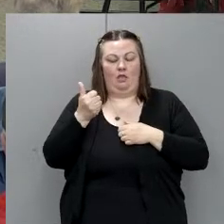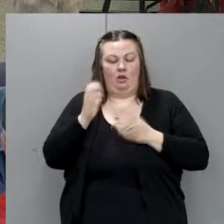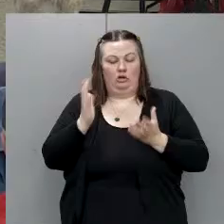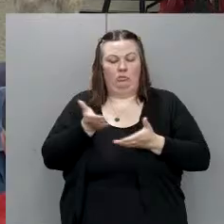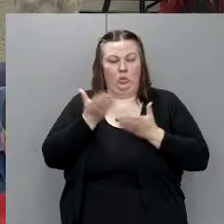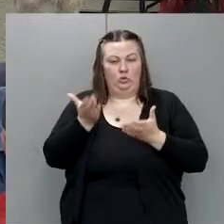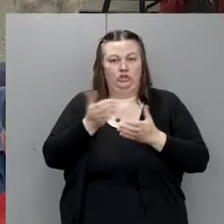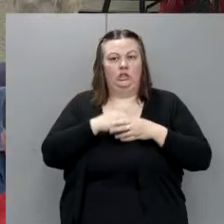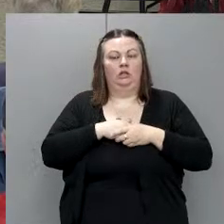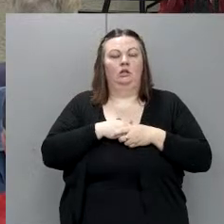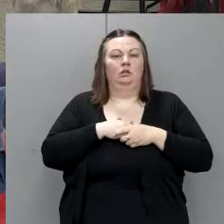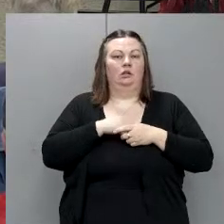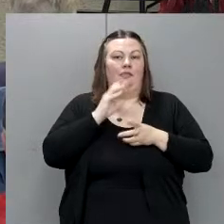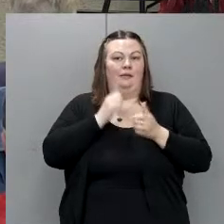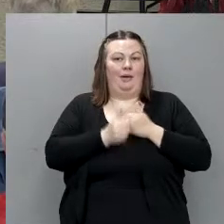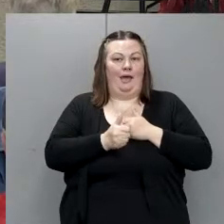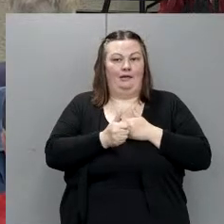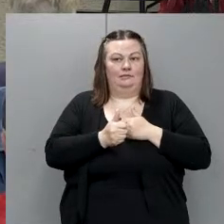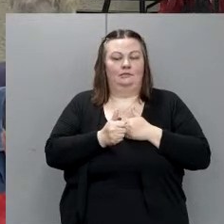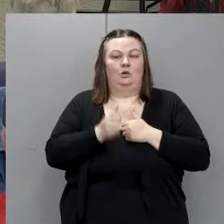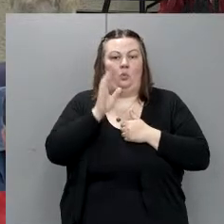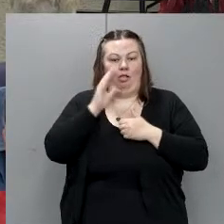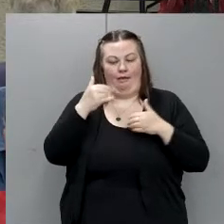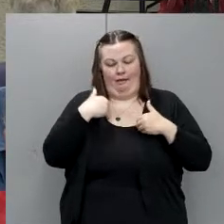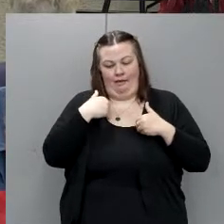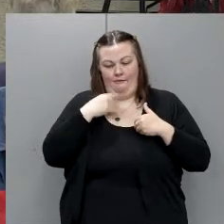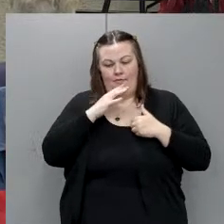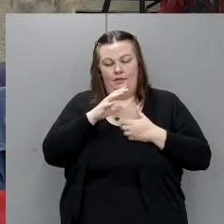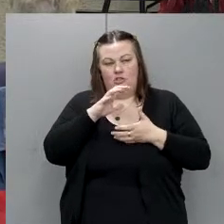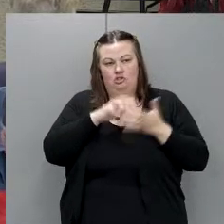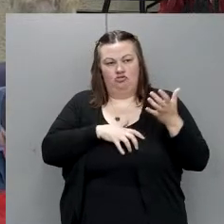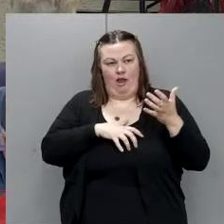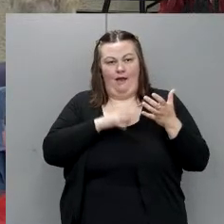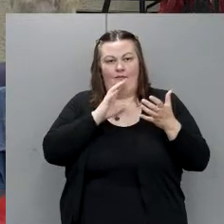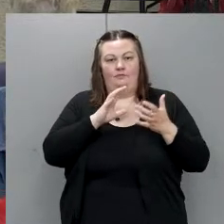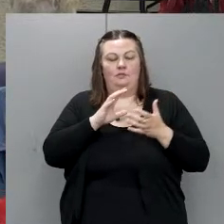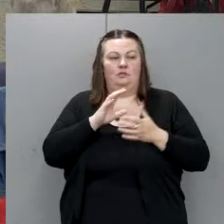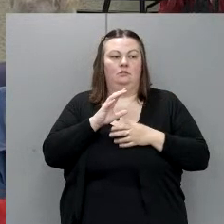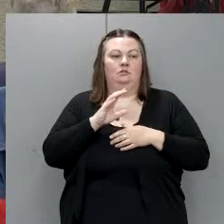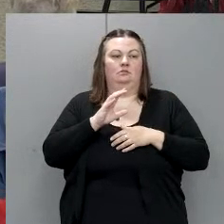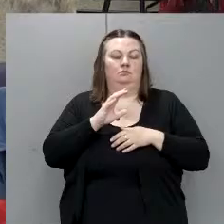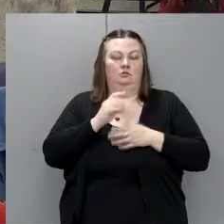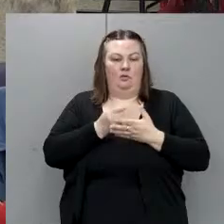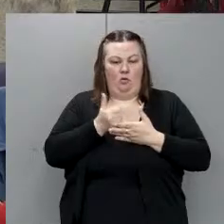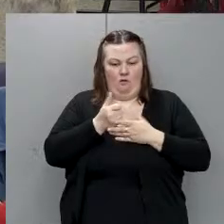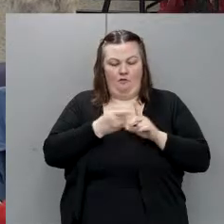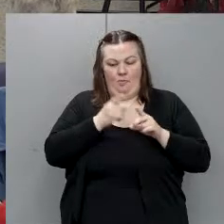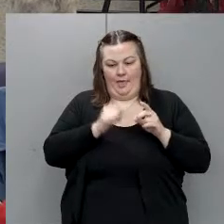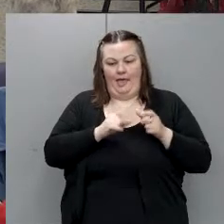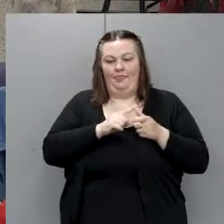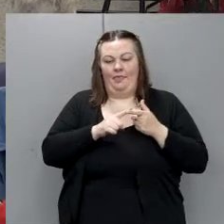motion that passed will have the draft designation